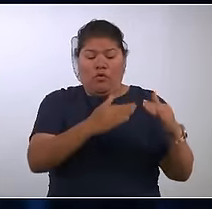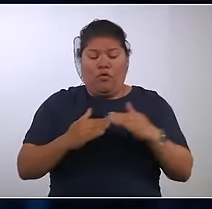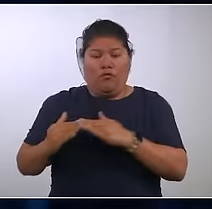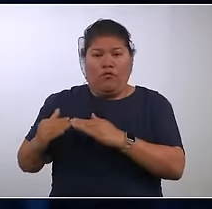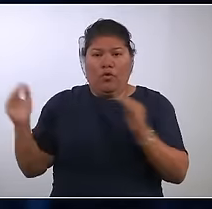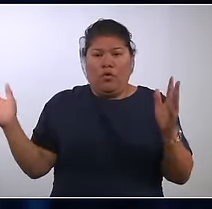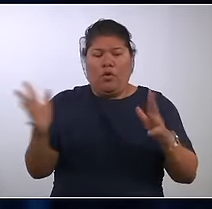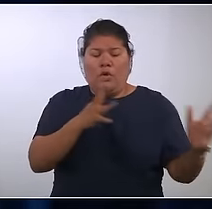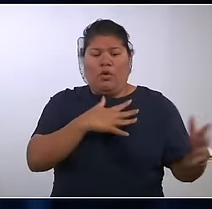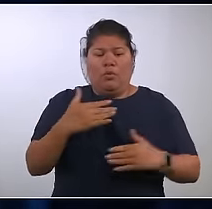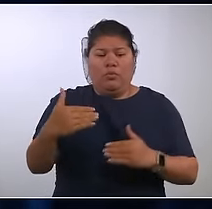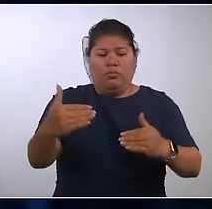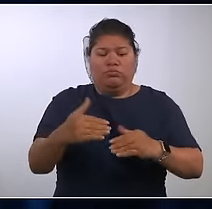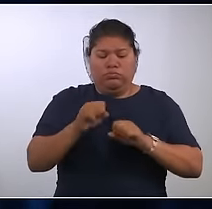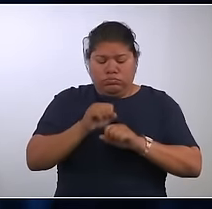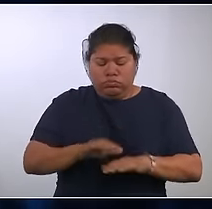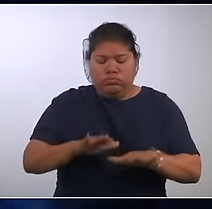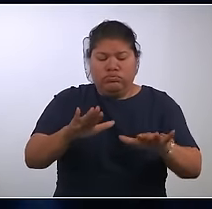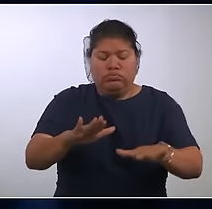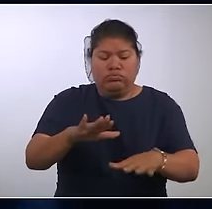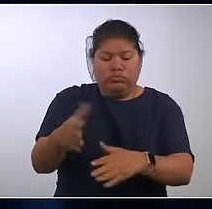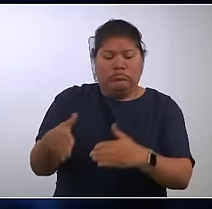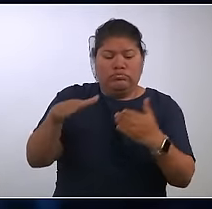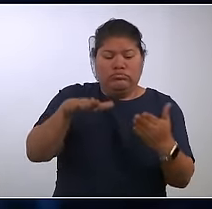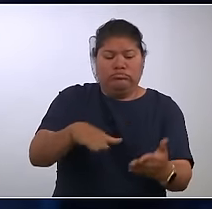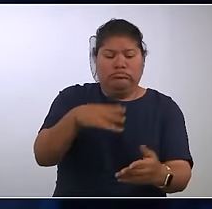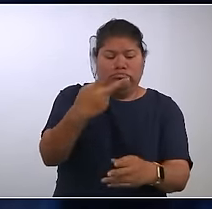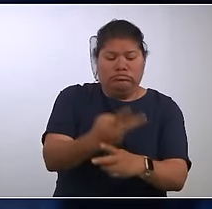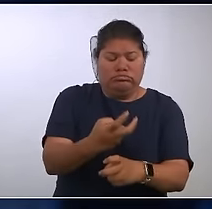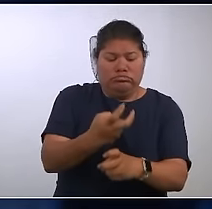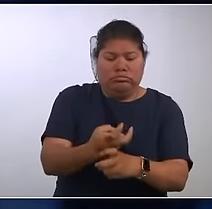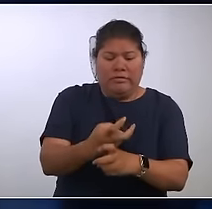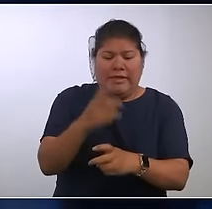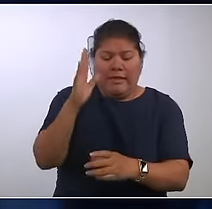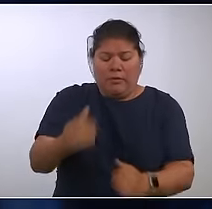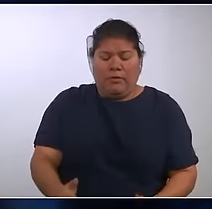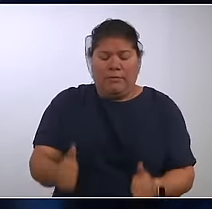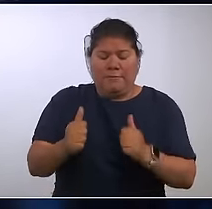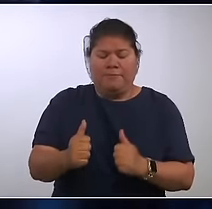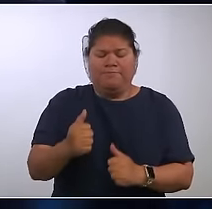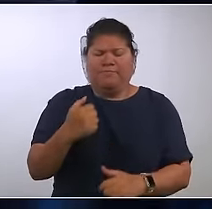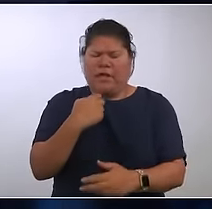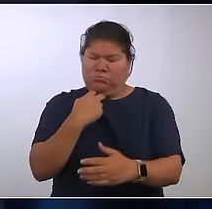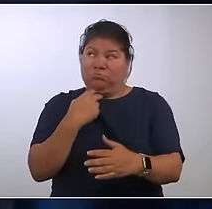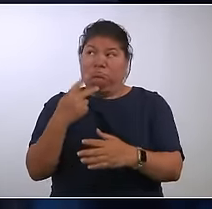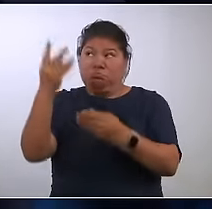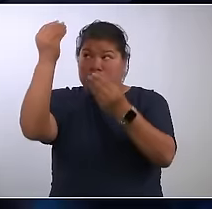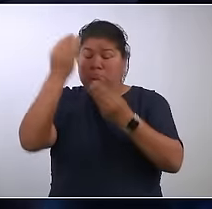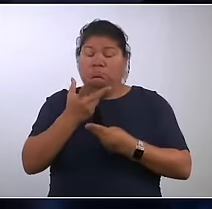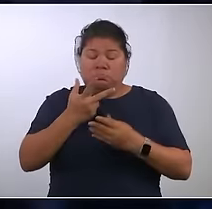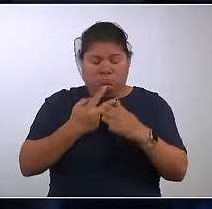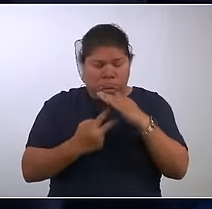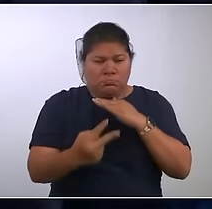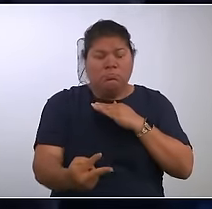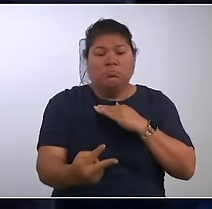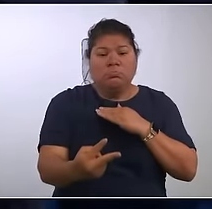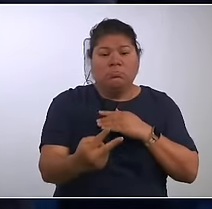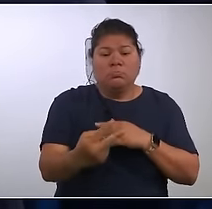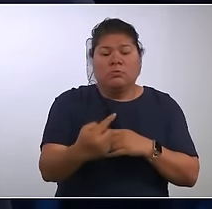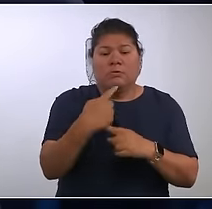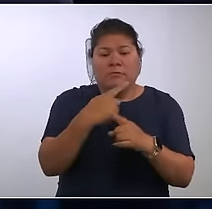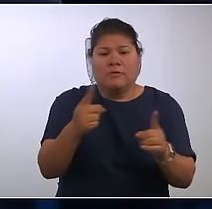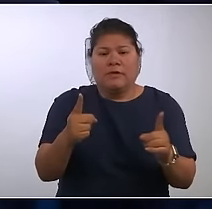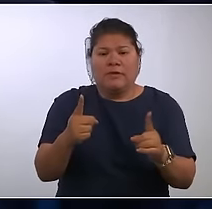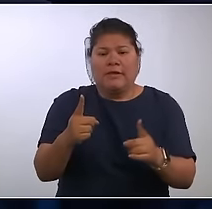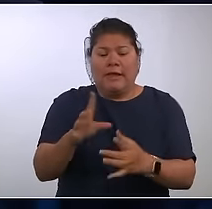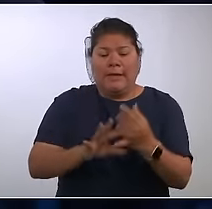O breath, and breathe upon these slain, that they may live. Y profeticé como me había mandado, y